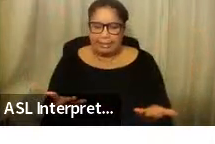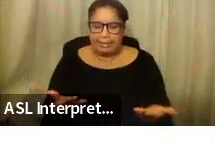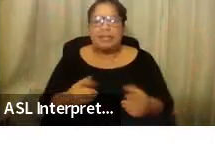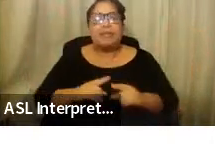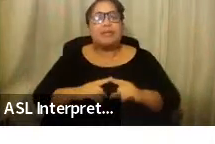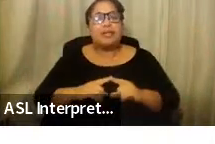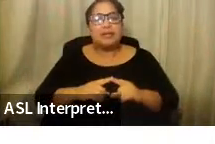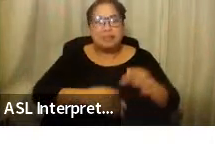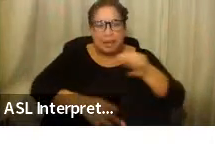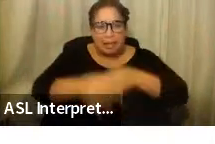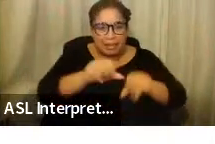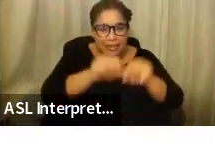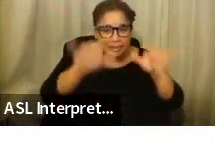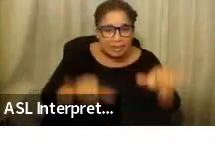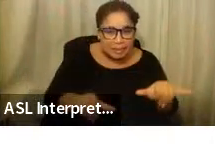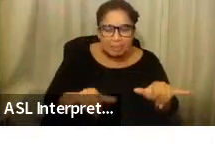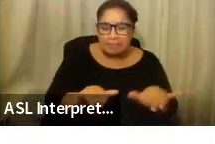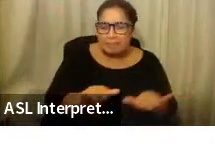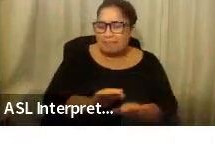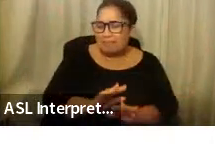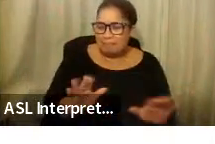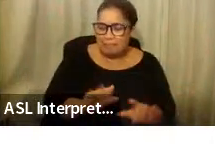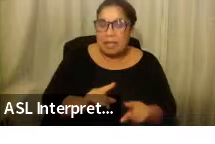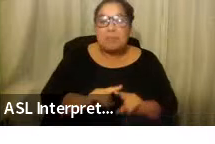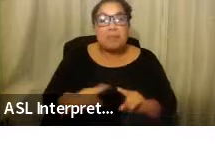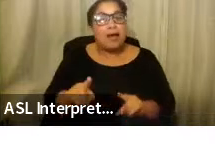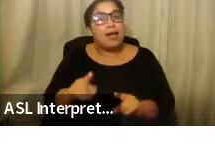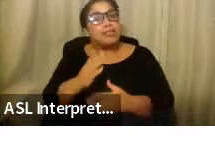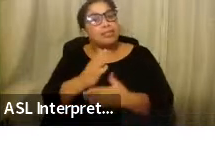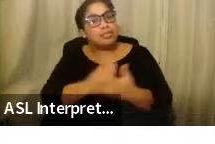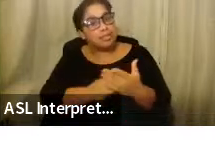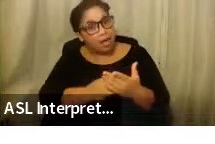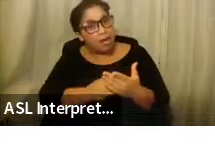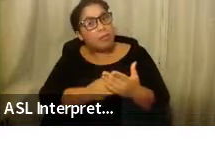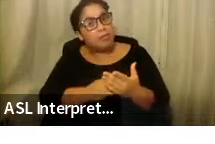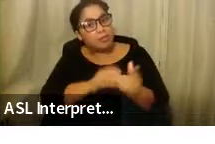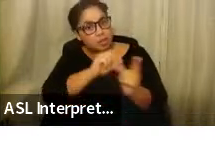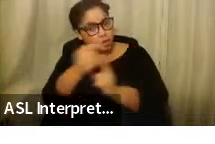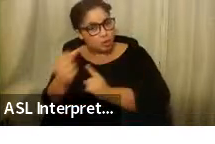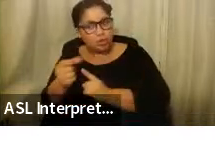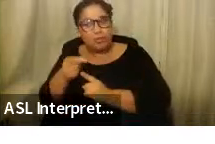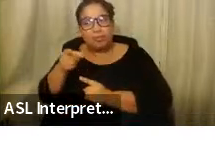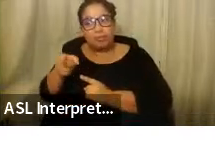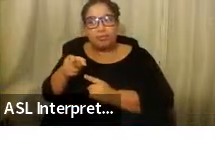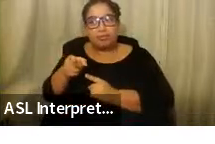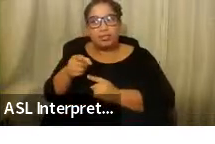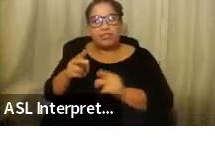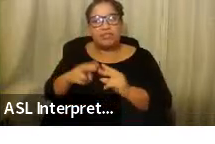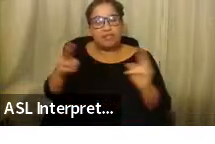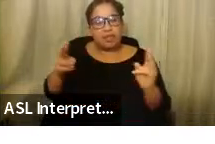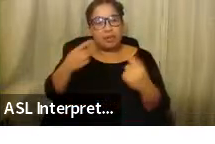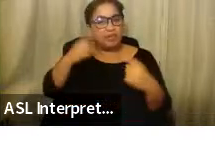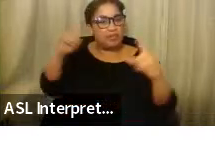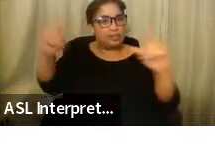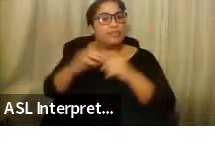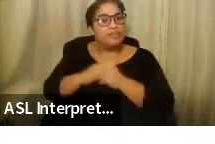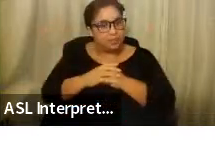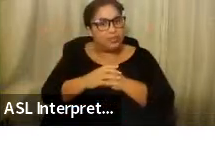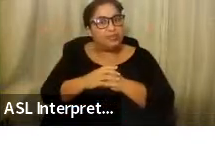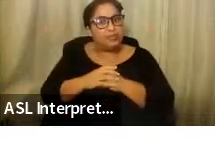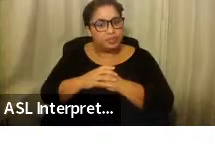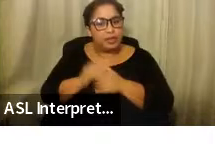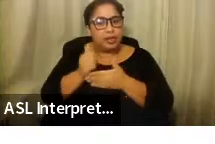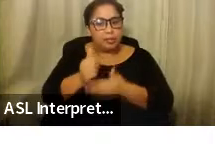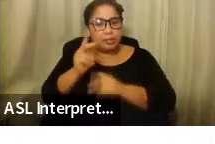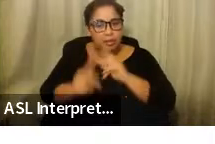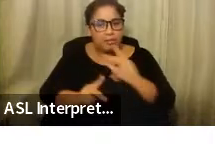of replacement for face-to-face care, but there are certain areas where telemedicine would be very effective in keeping